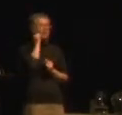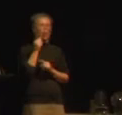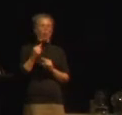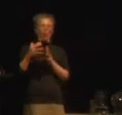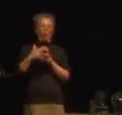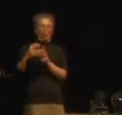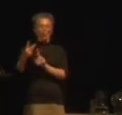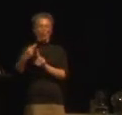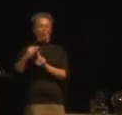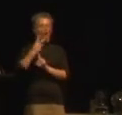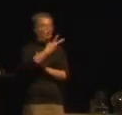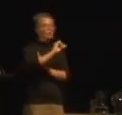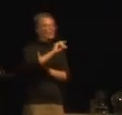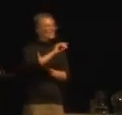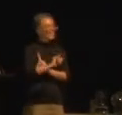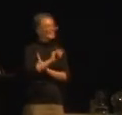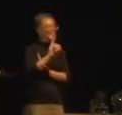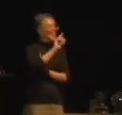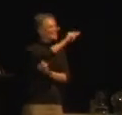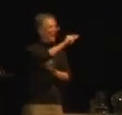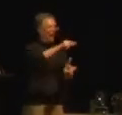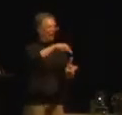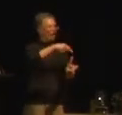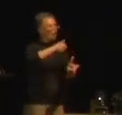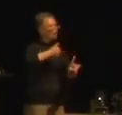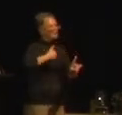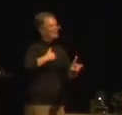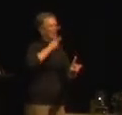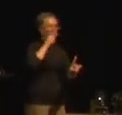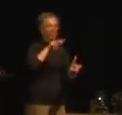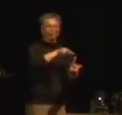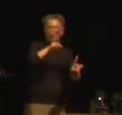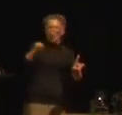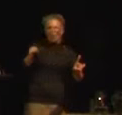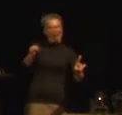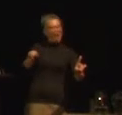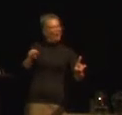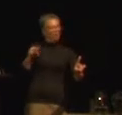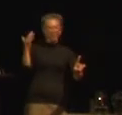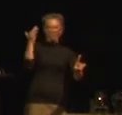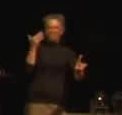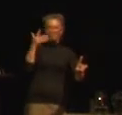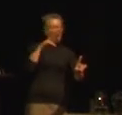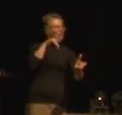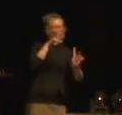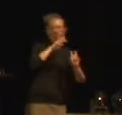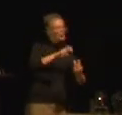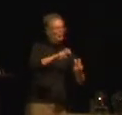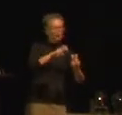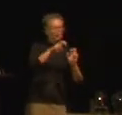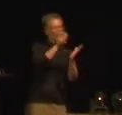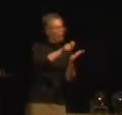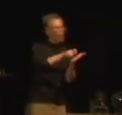the 1960s, we expected historians to write about World War II. It was utterly reasonable. But is it reasonable for